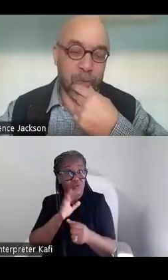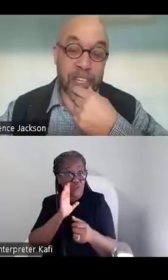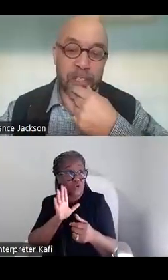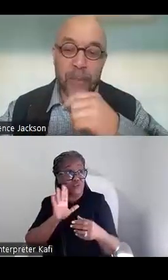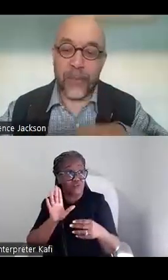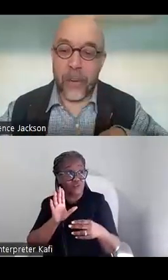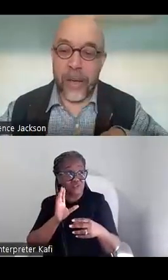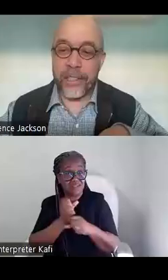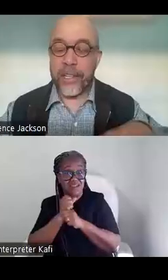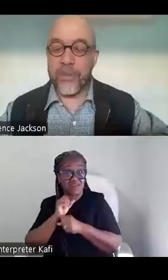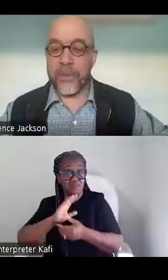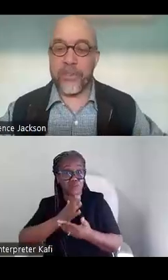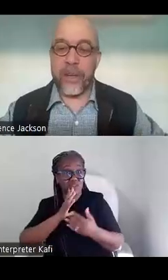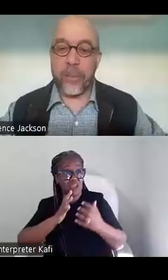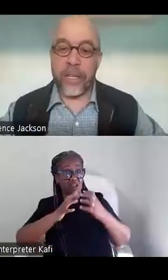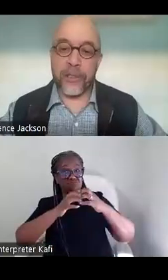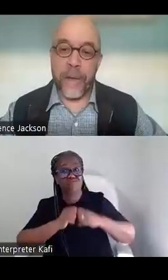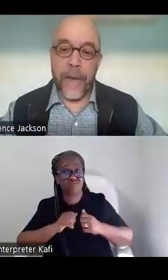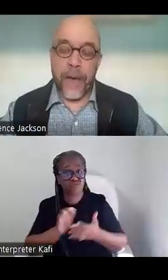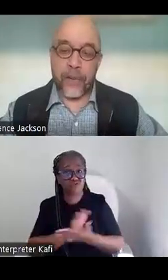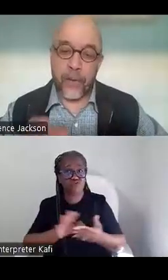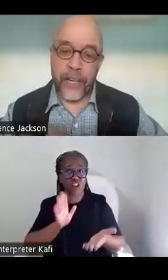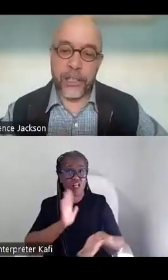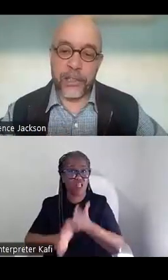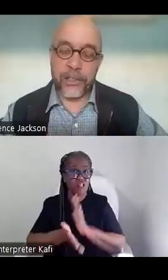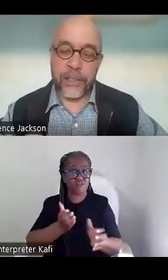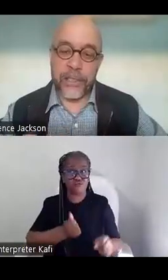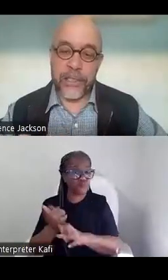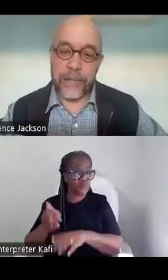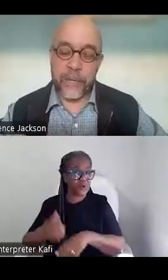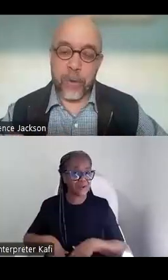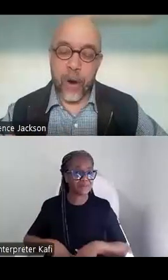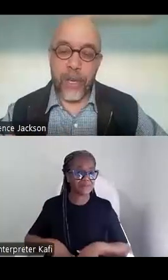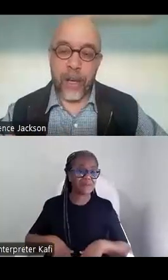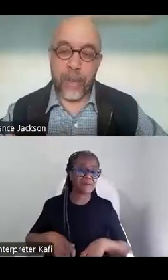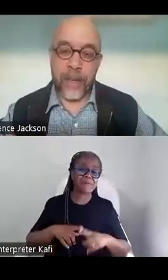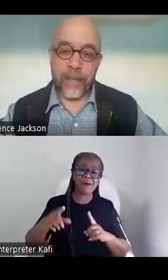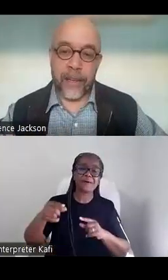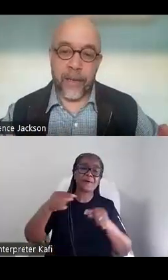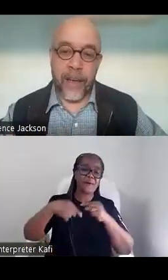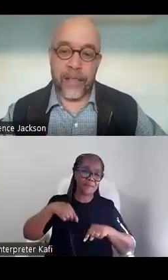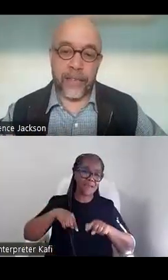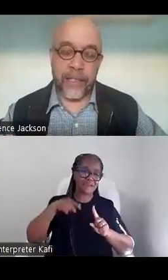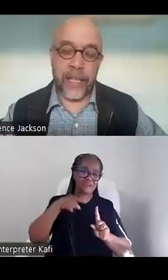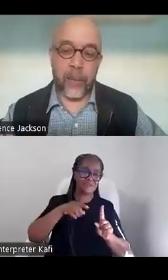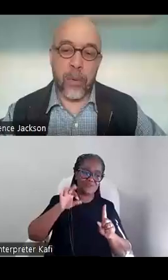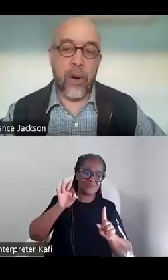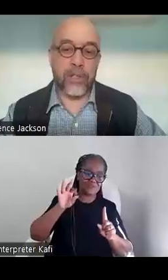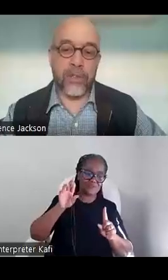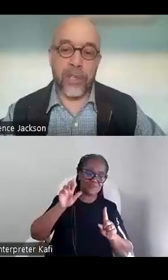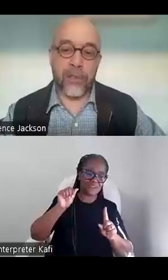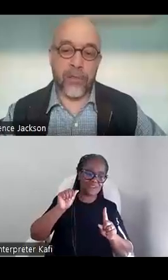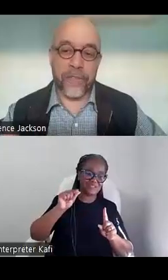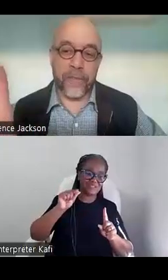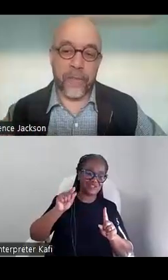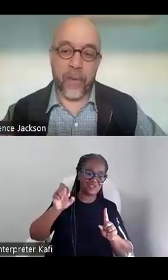with Frazier, I'm sorry, I apologize for this picture. So Frazier is growing up at 511 St. Paul